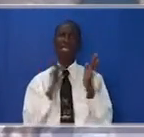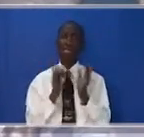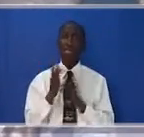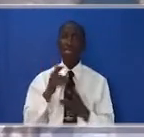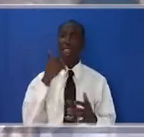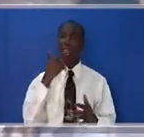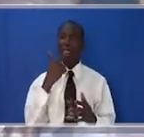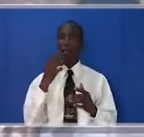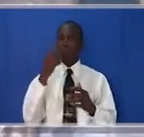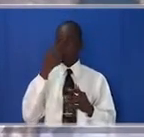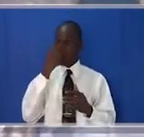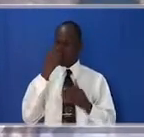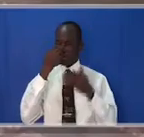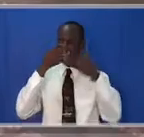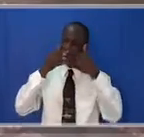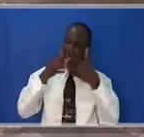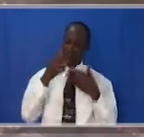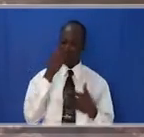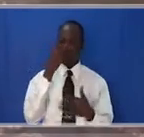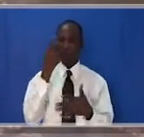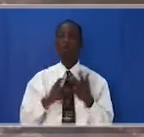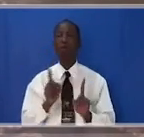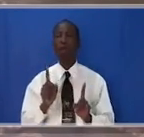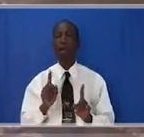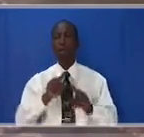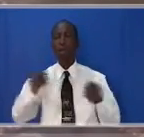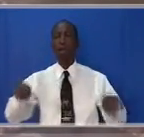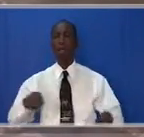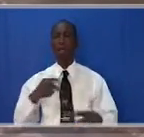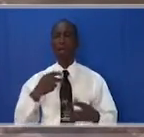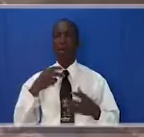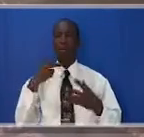oni freni di oni freni echi a won yina